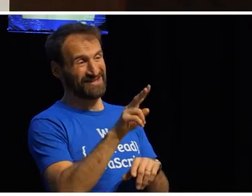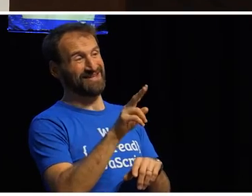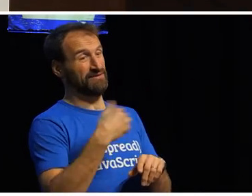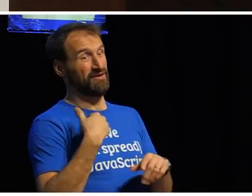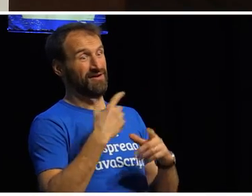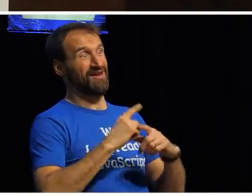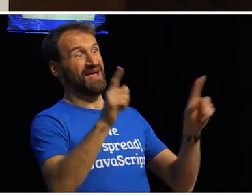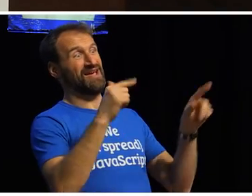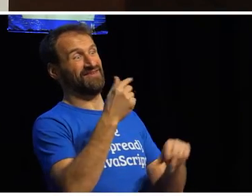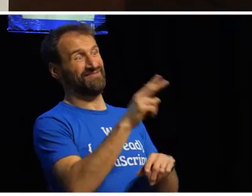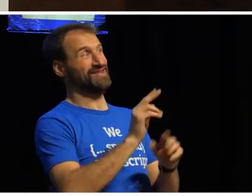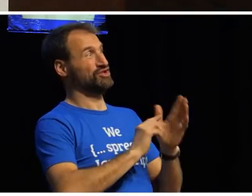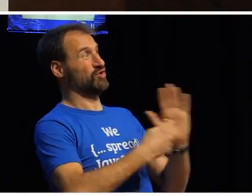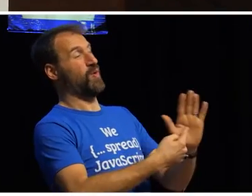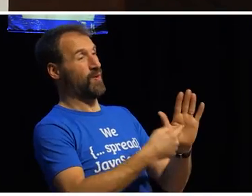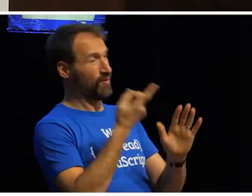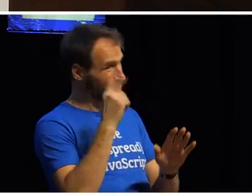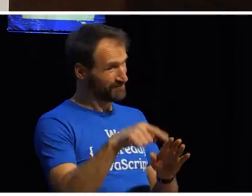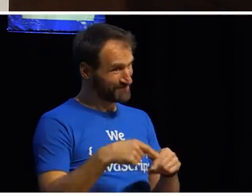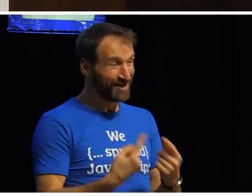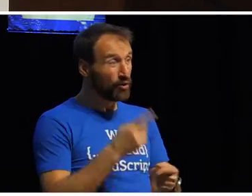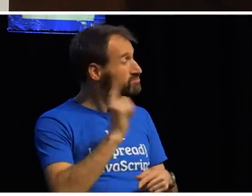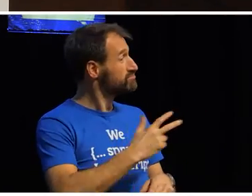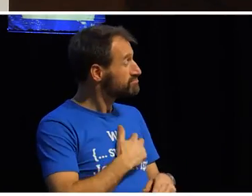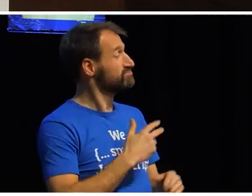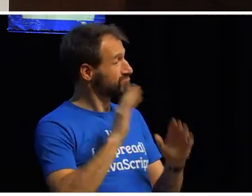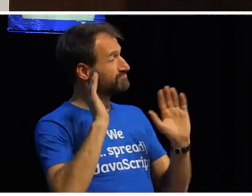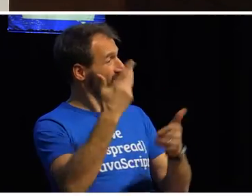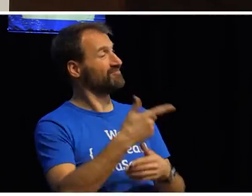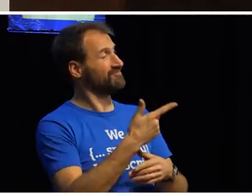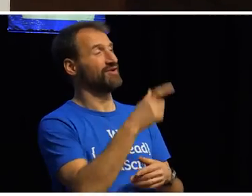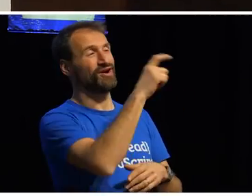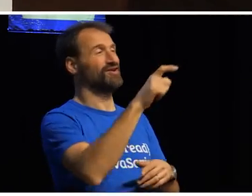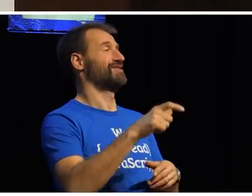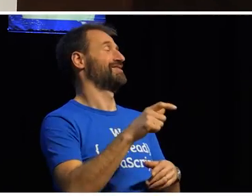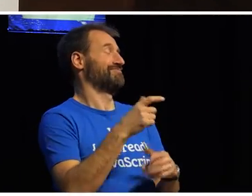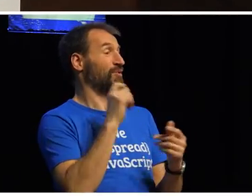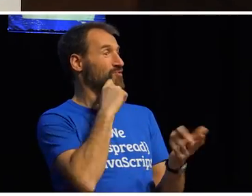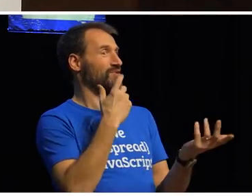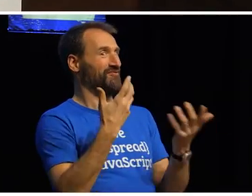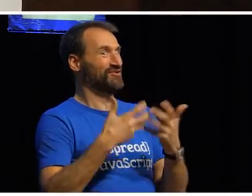that, but well, fortunately, it was successfully working fine. So that was pretty cool, actually.